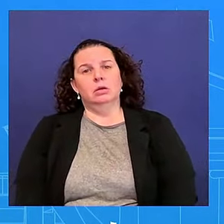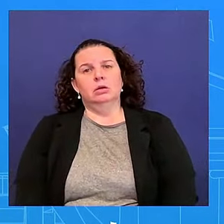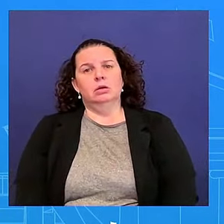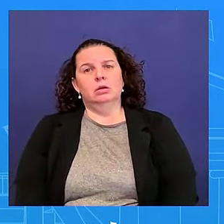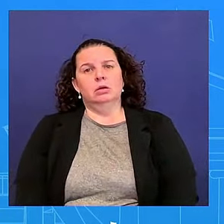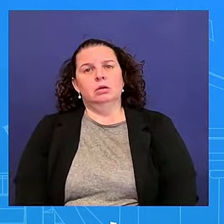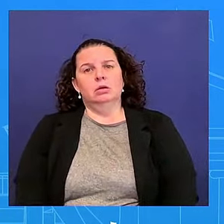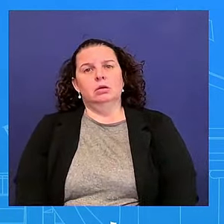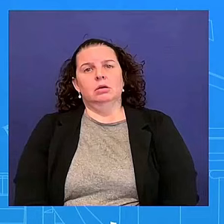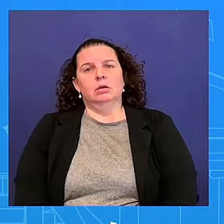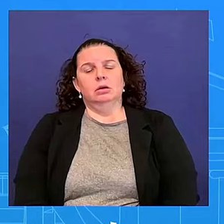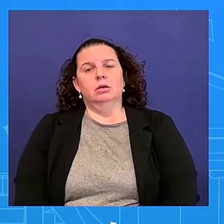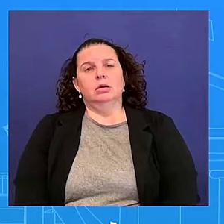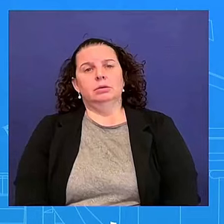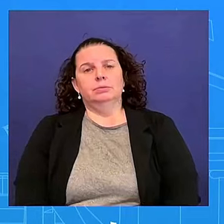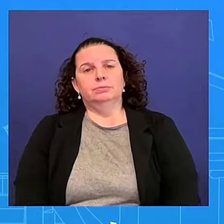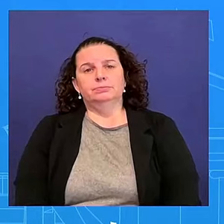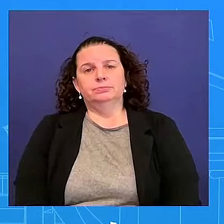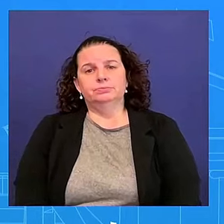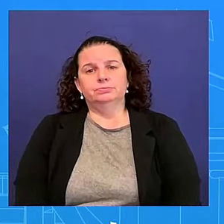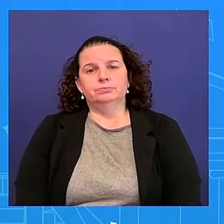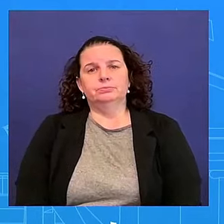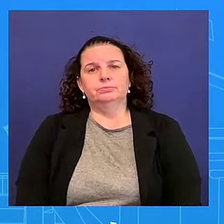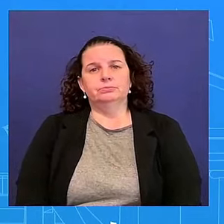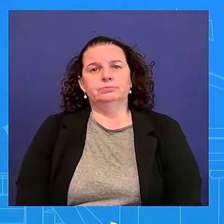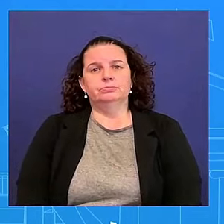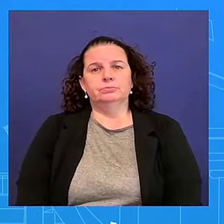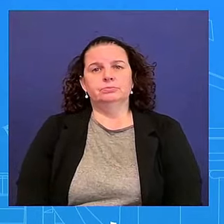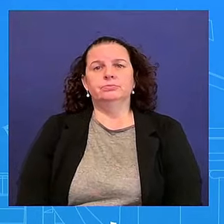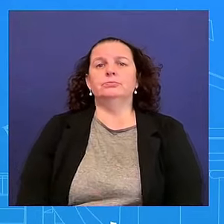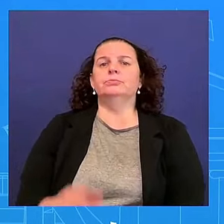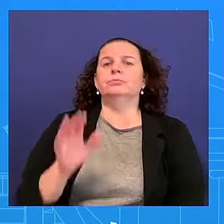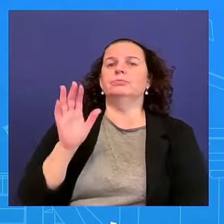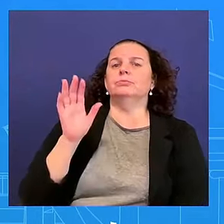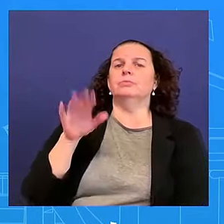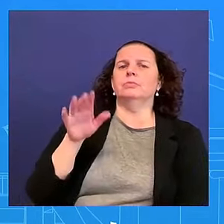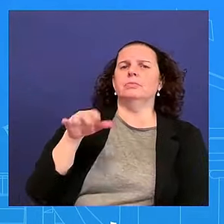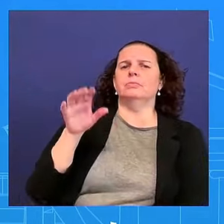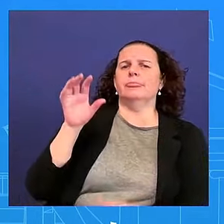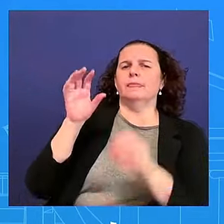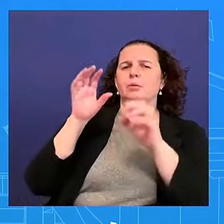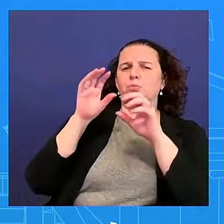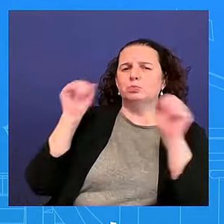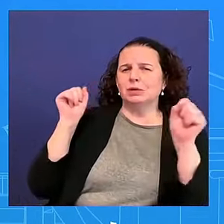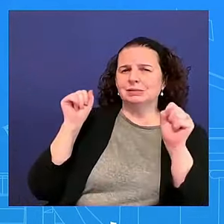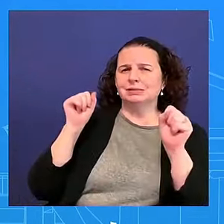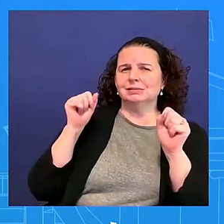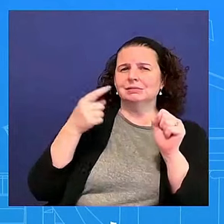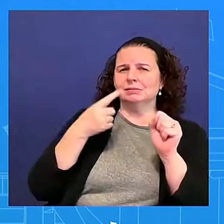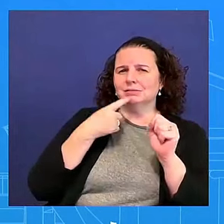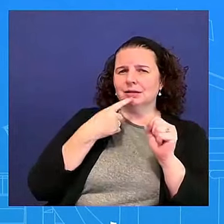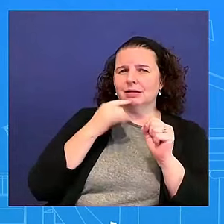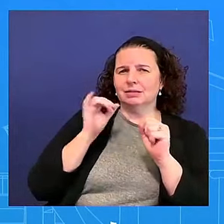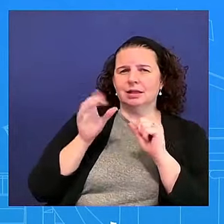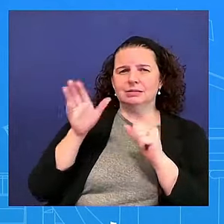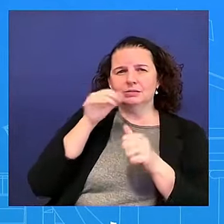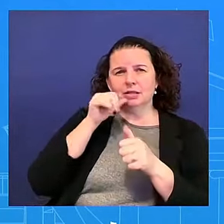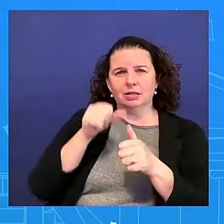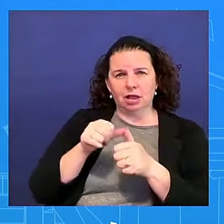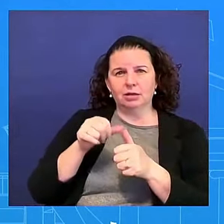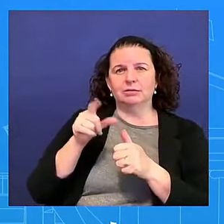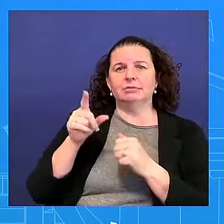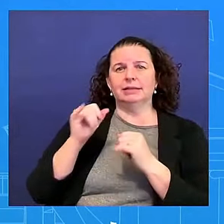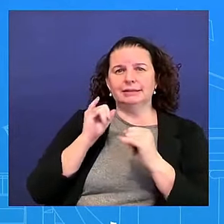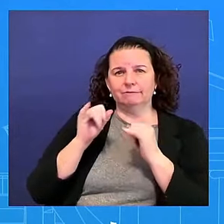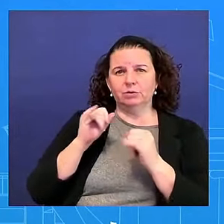The president said yesterday in his letter, in his interview, that he talked to a wide range of voters. He overwhelmingly heard from people that they wanted him to stay in the